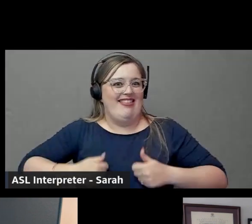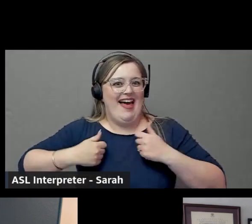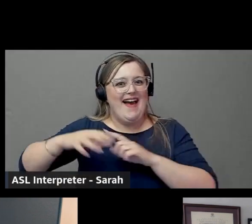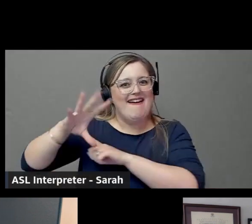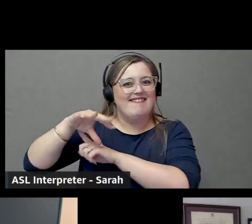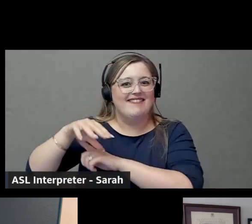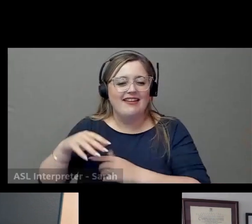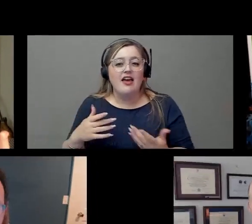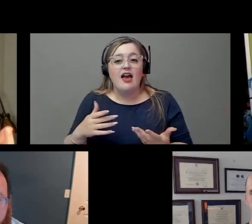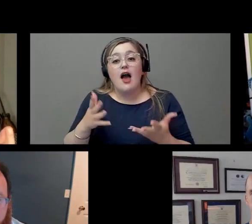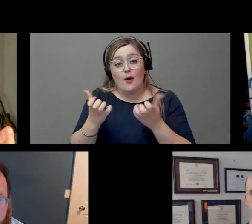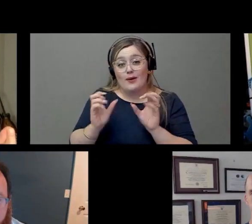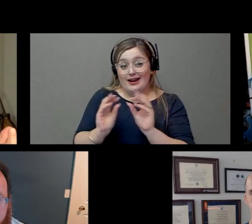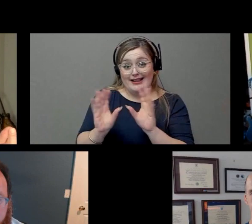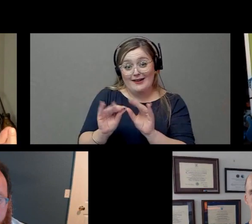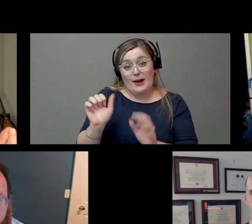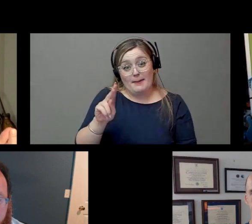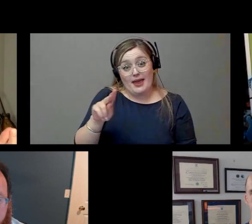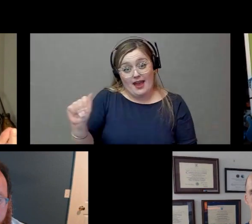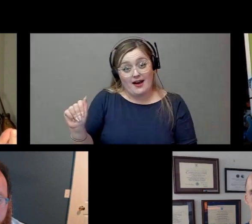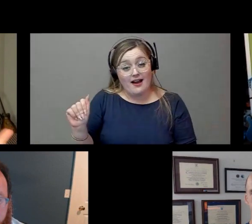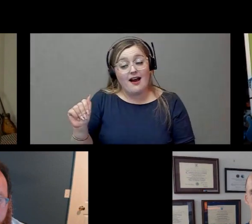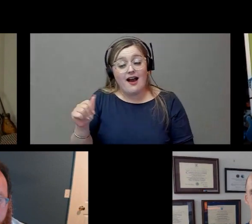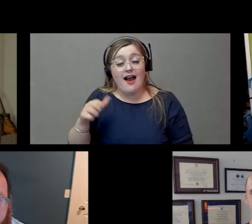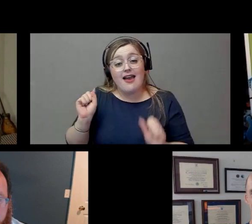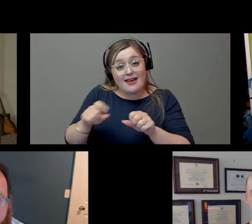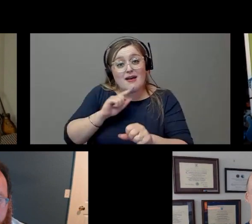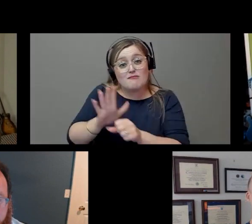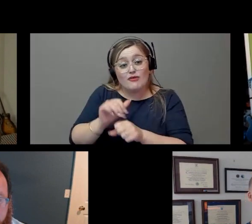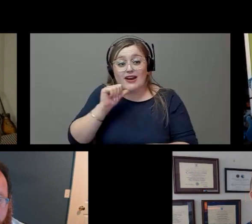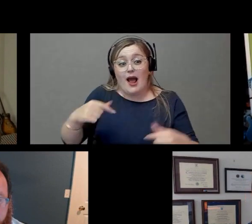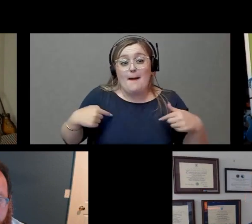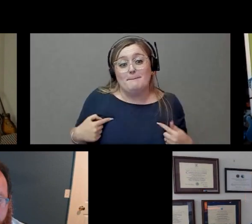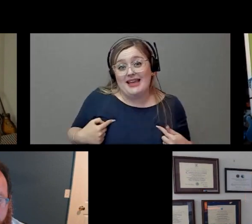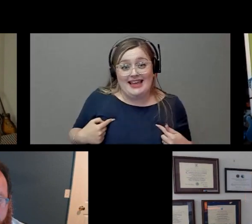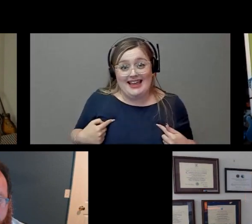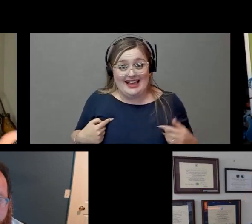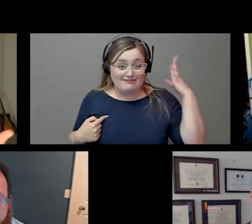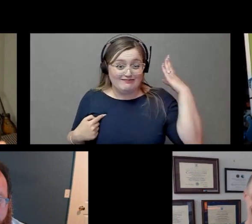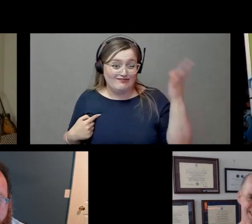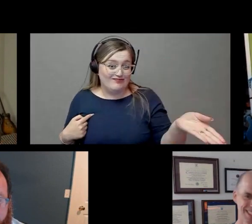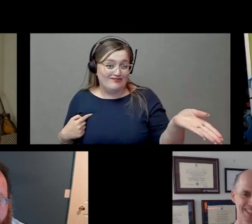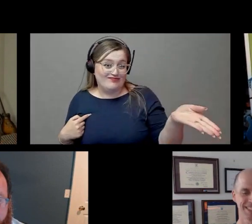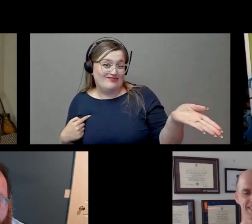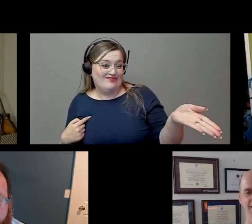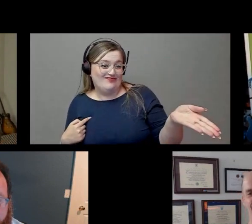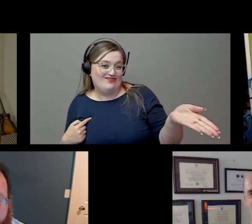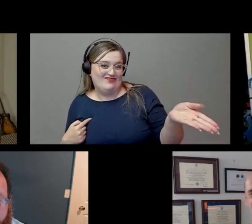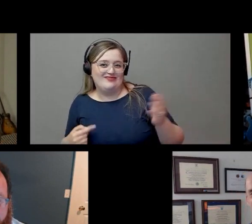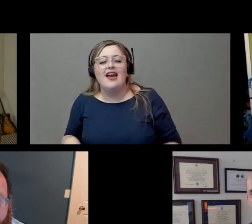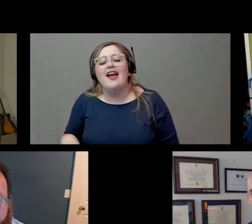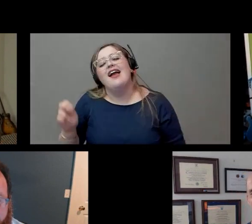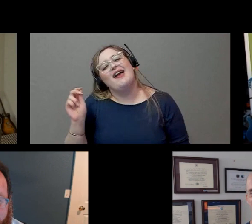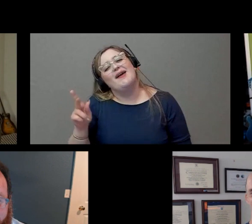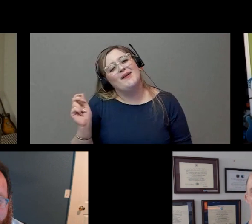Anna. I could prove it wasn't me who said the comment about my karaoke skills. It looks like Ricardo.